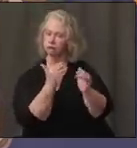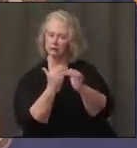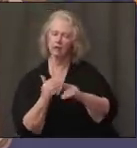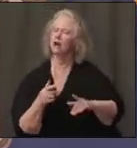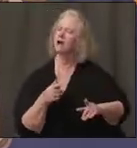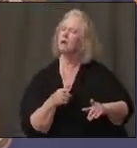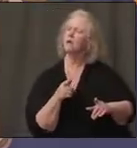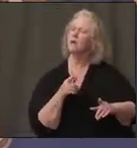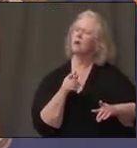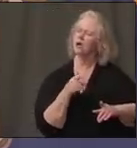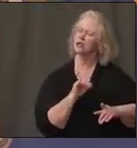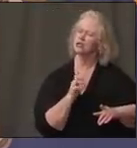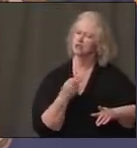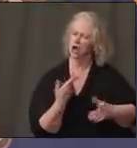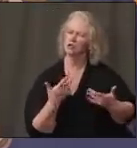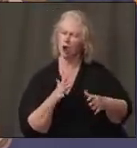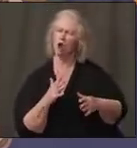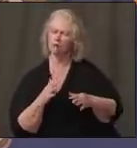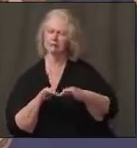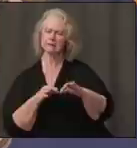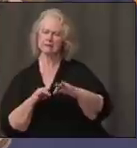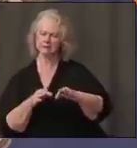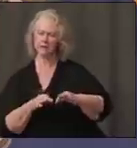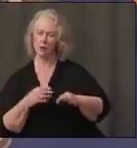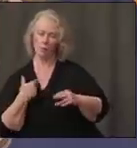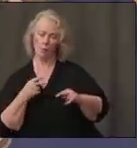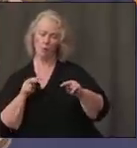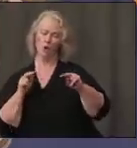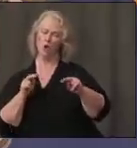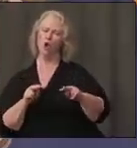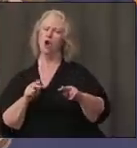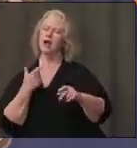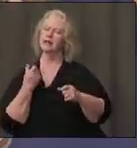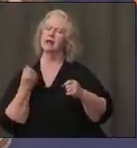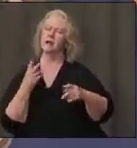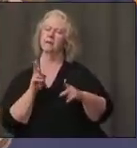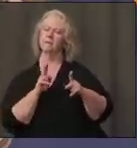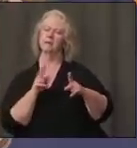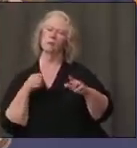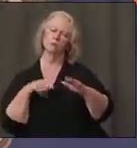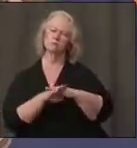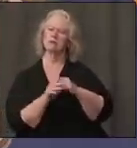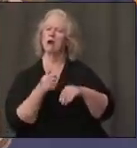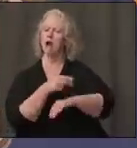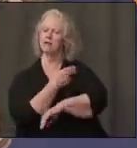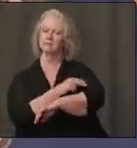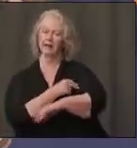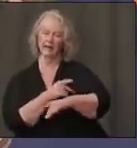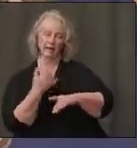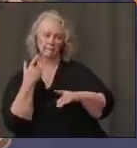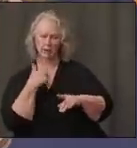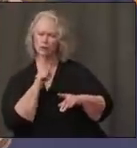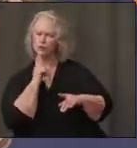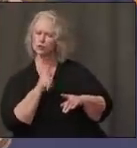Josh describe this before. I think the number one metric we're looking at is hospitalizations. No more than 20% of the hospital beds with